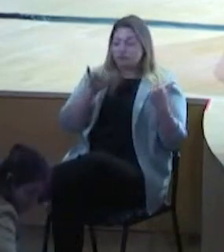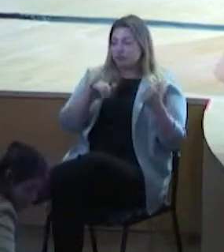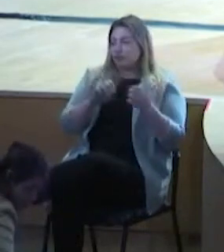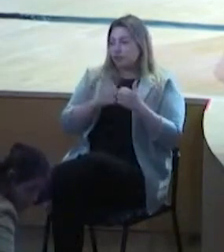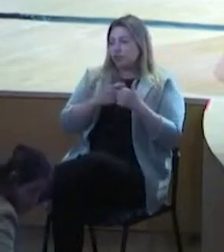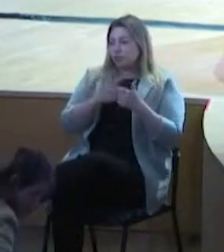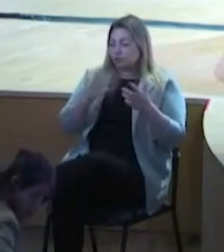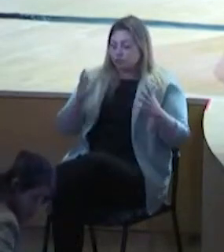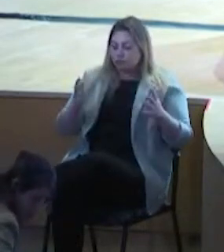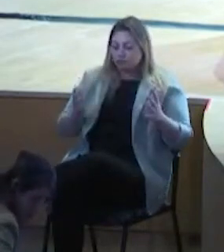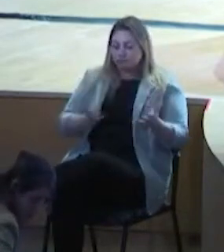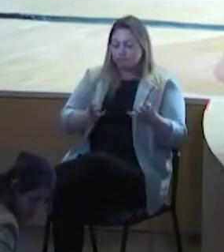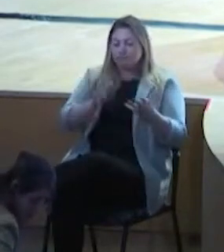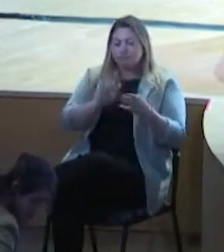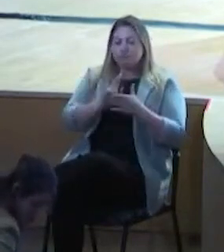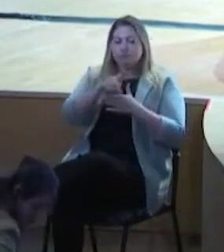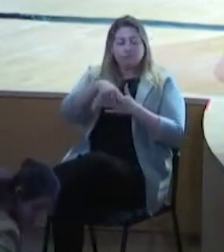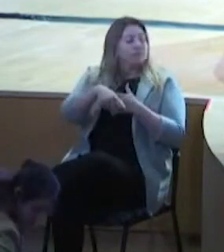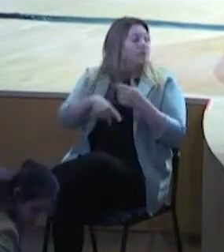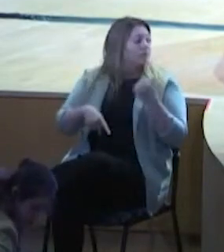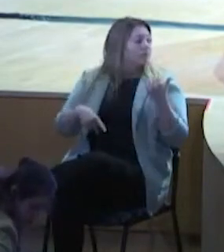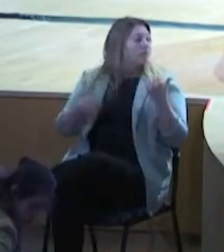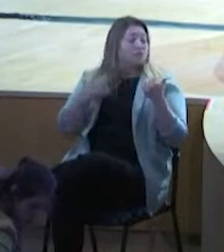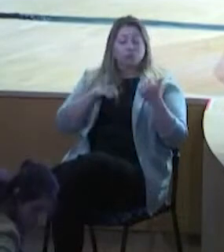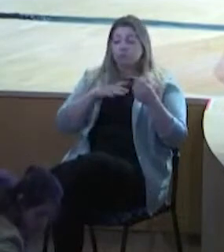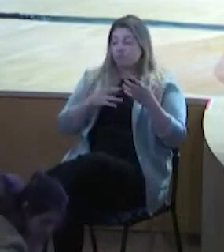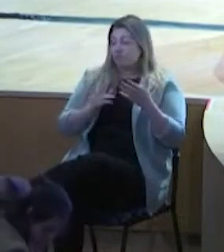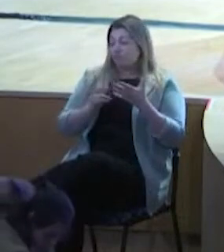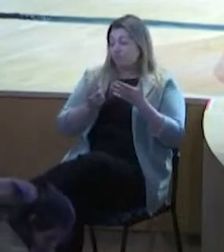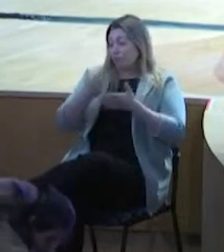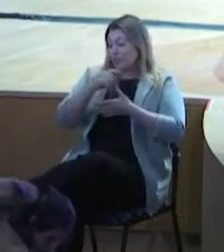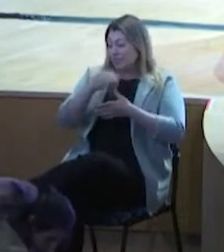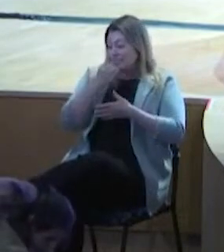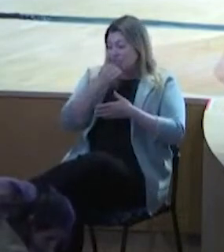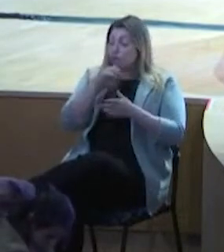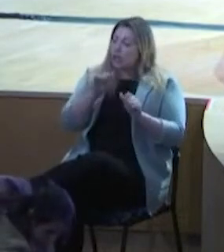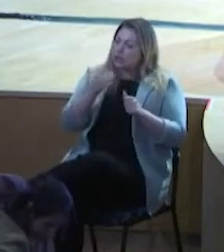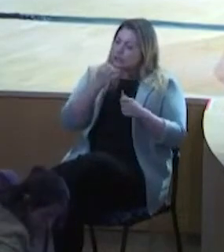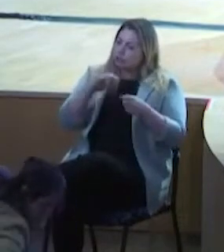the plant. The part that we primarily eat, you can eat the